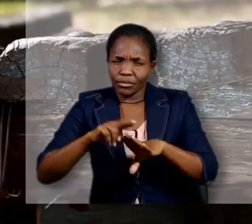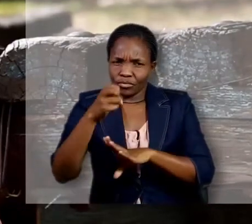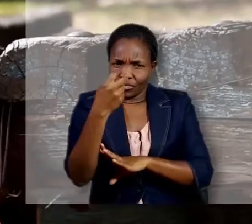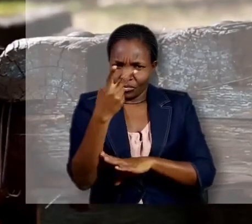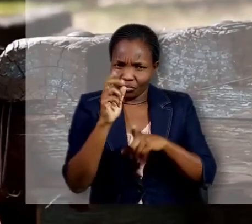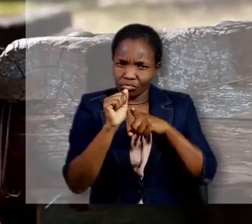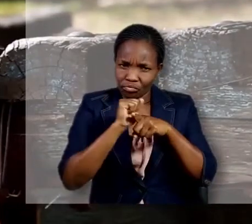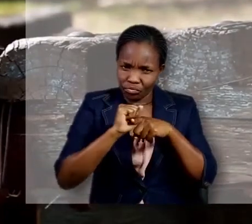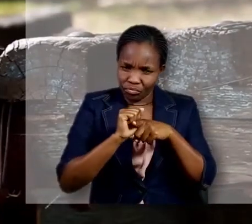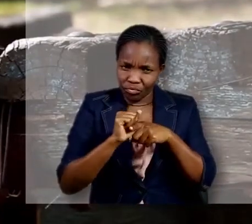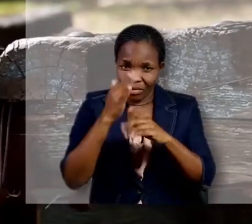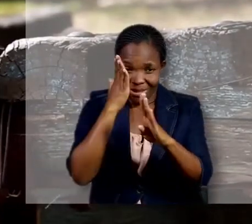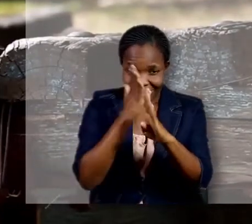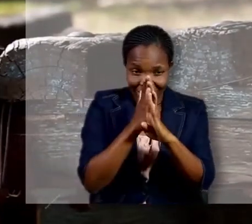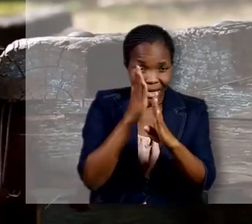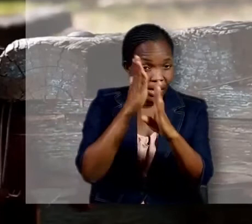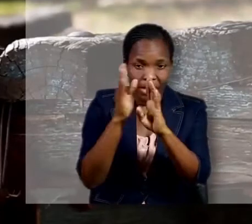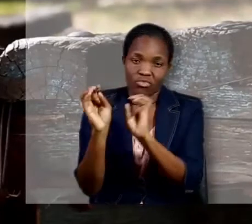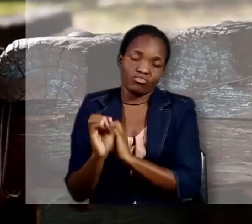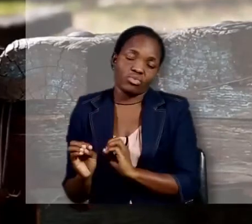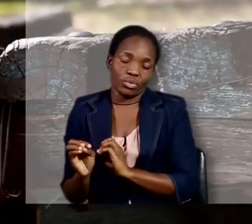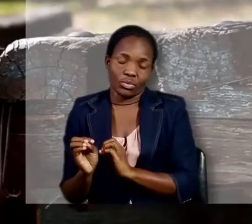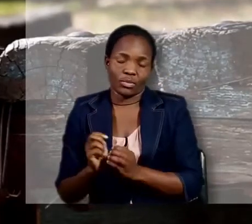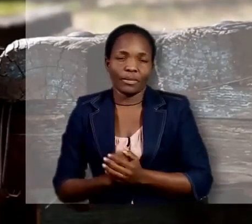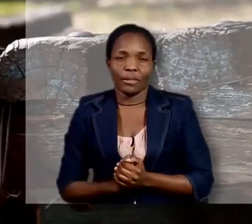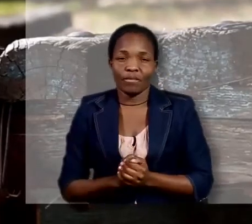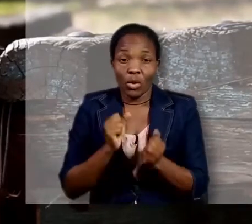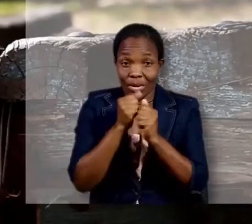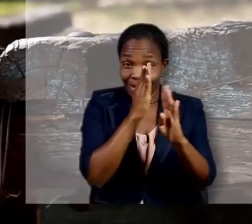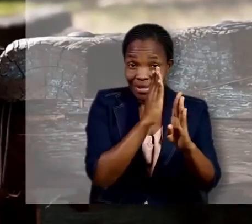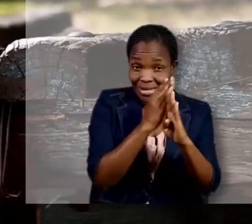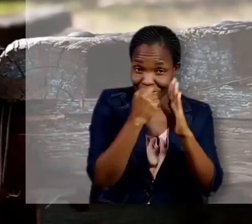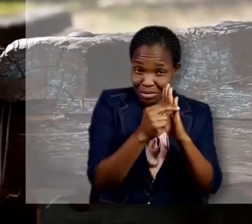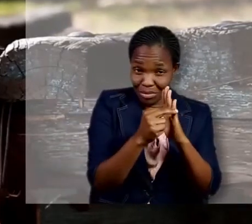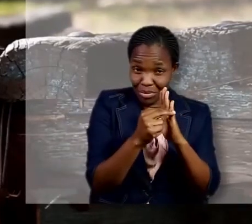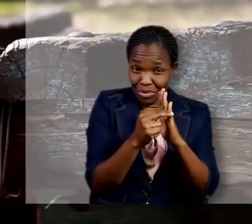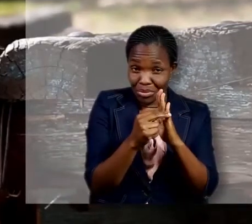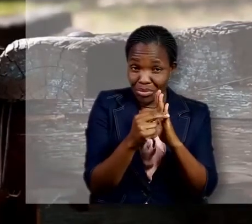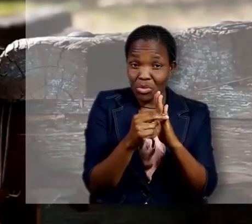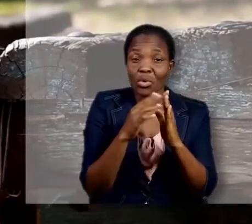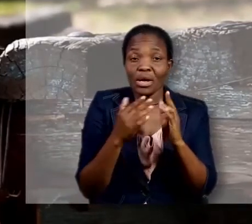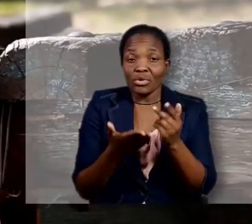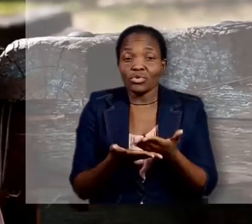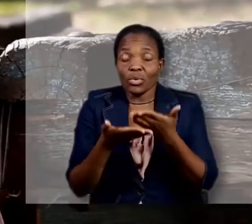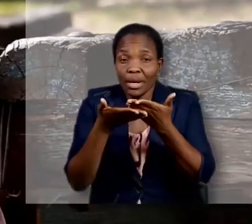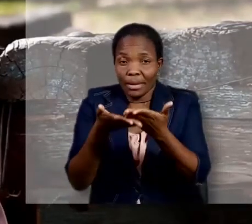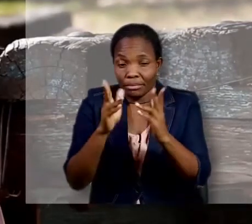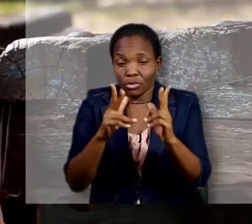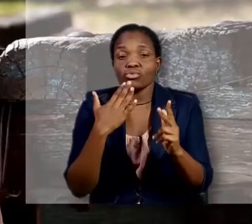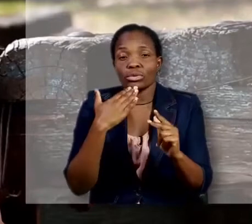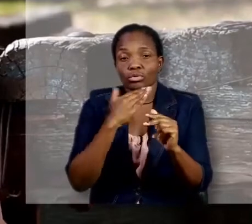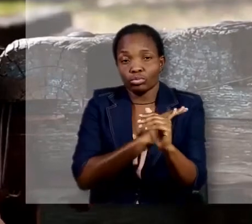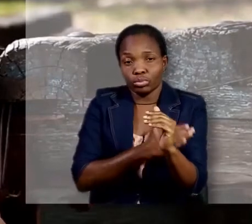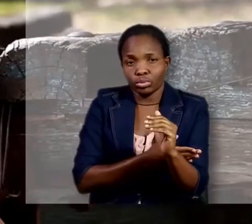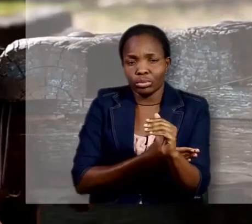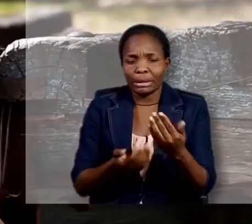With direct rule, Europeans held positions of authority in carrying out managerial and organizational duties, from collecting